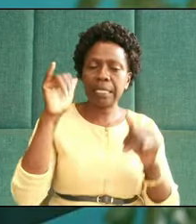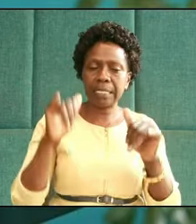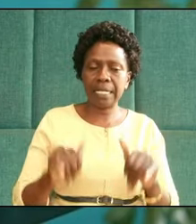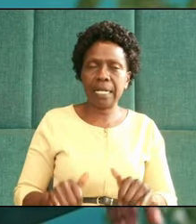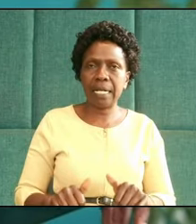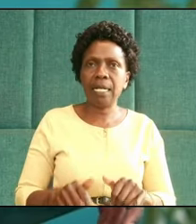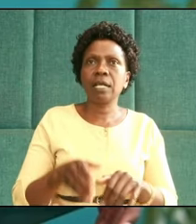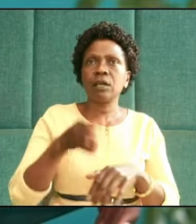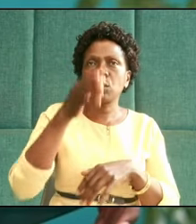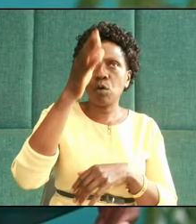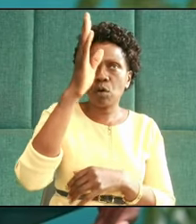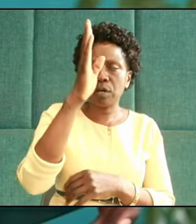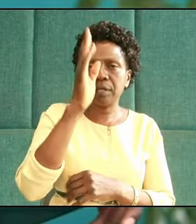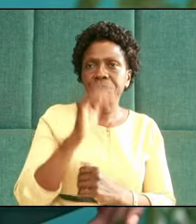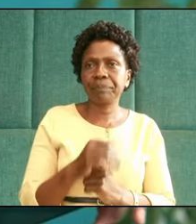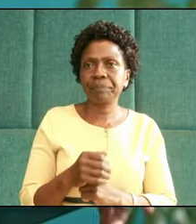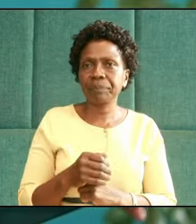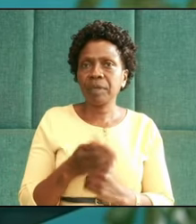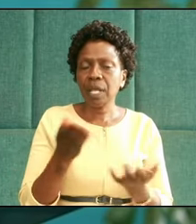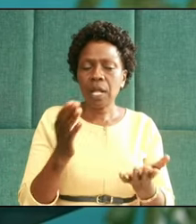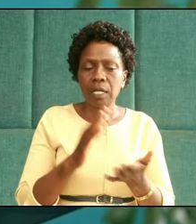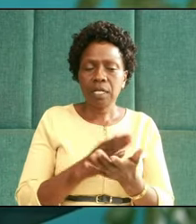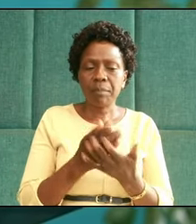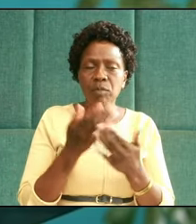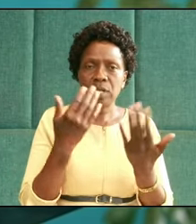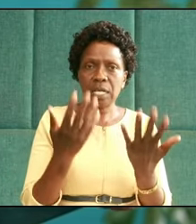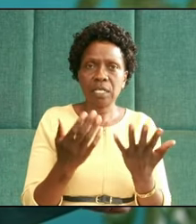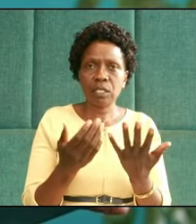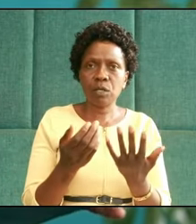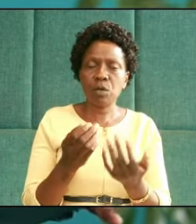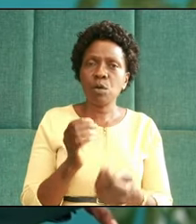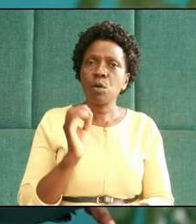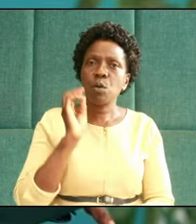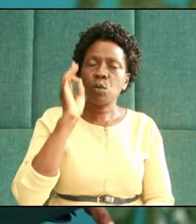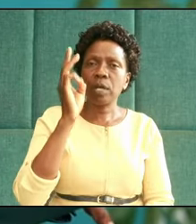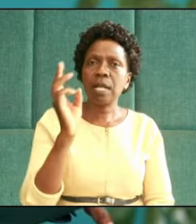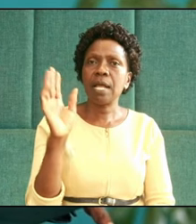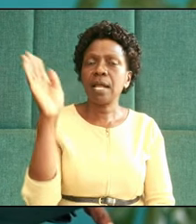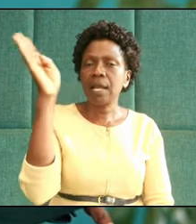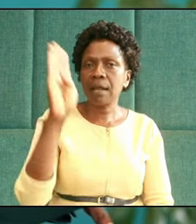God. There are some things that will never change with time.